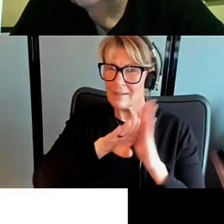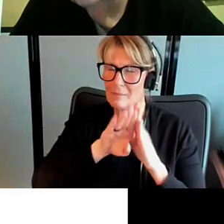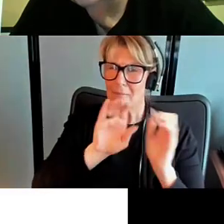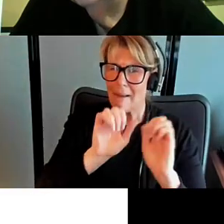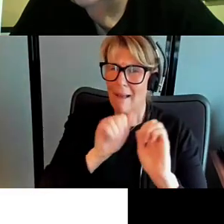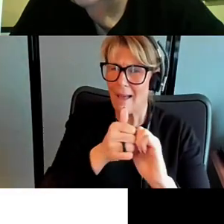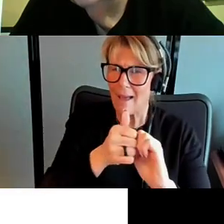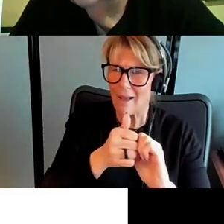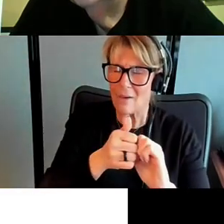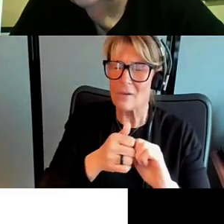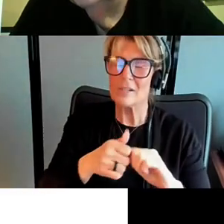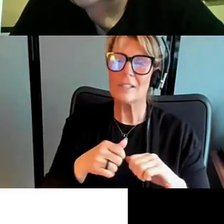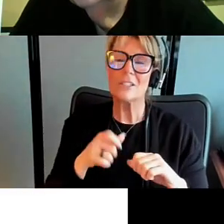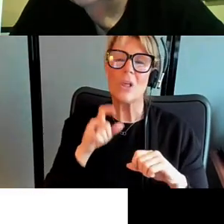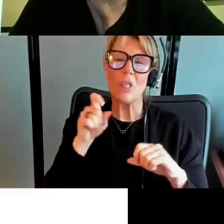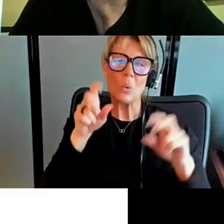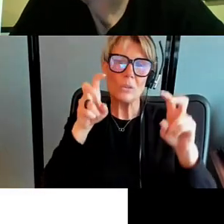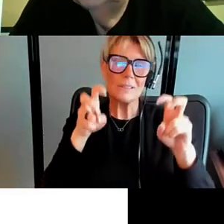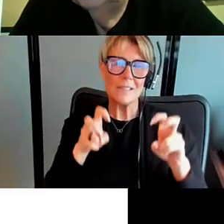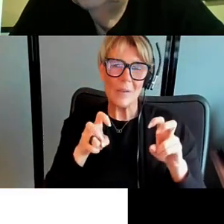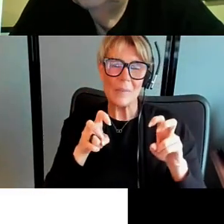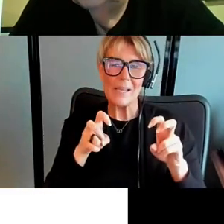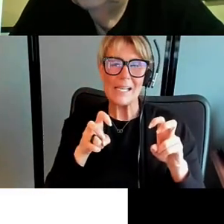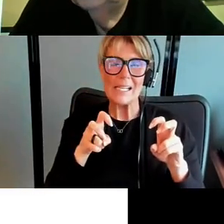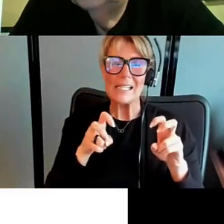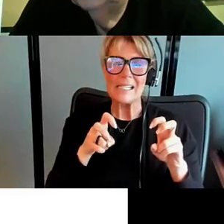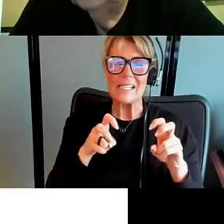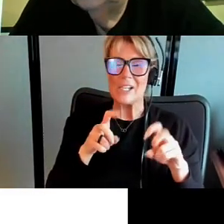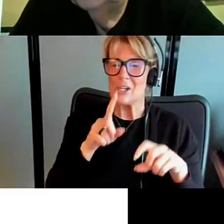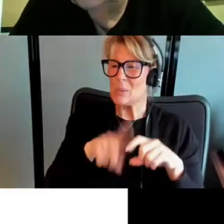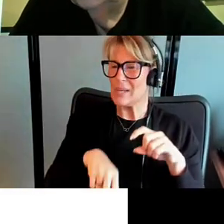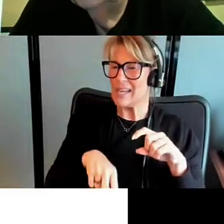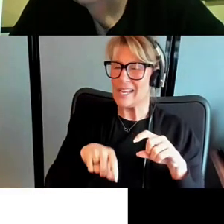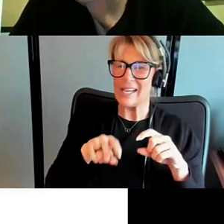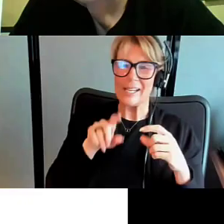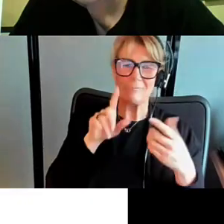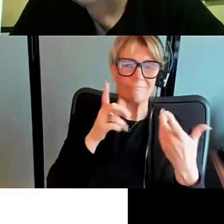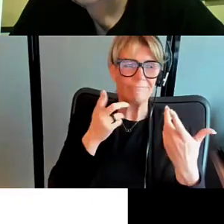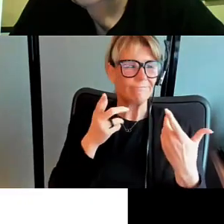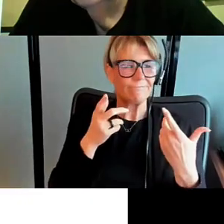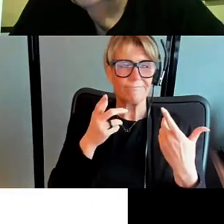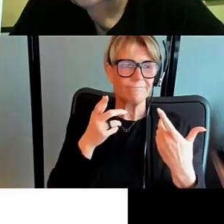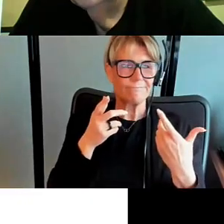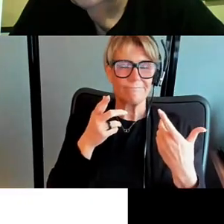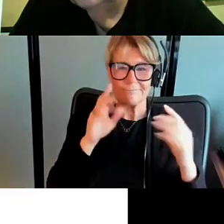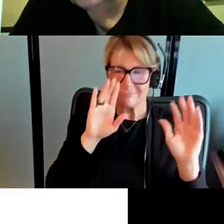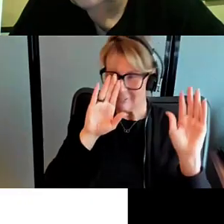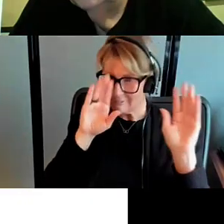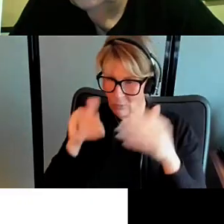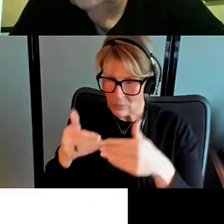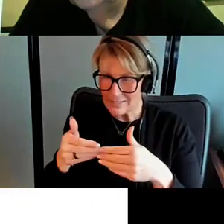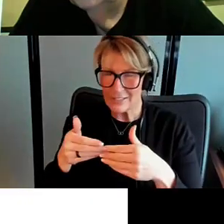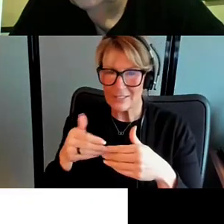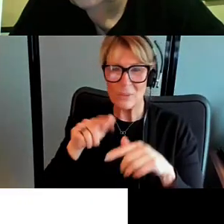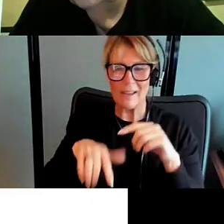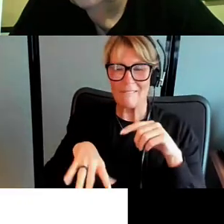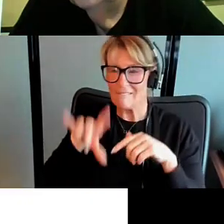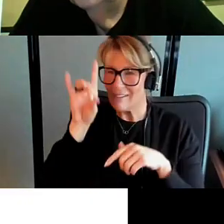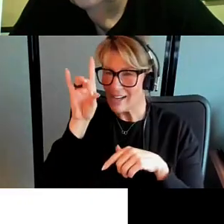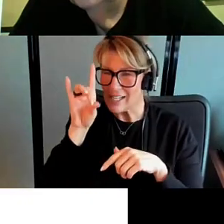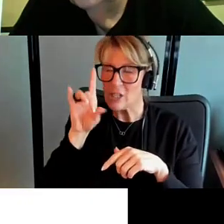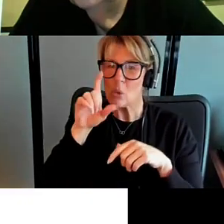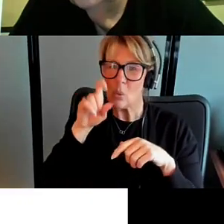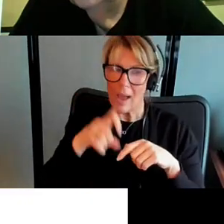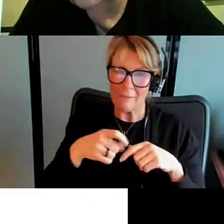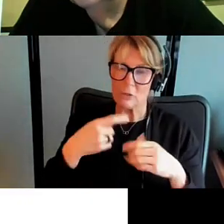which are more nuanced, are not very paper-based or admin heavy. So, and exactly that comes from